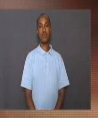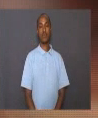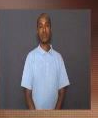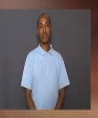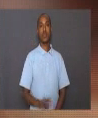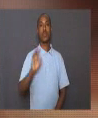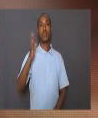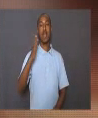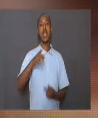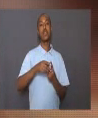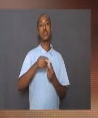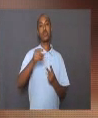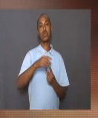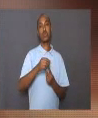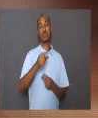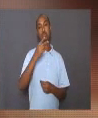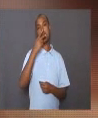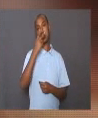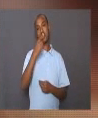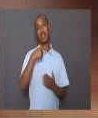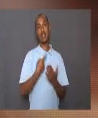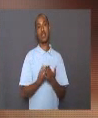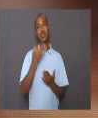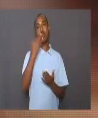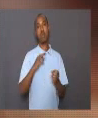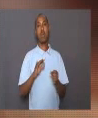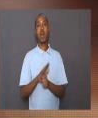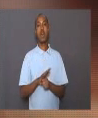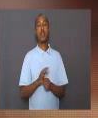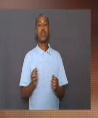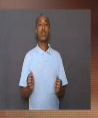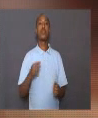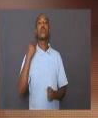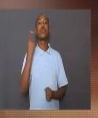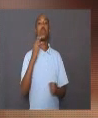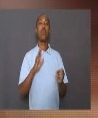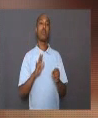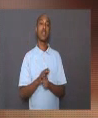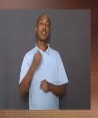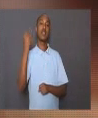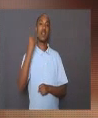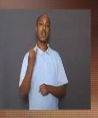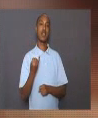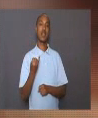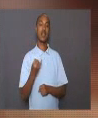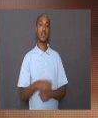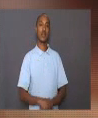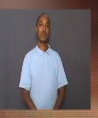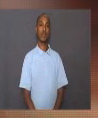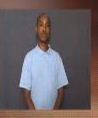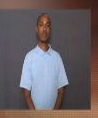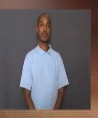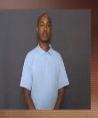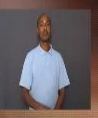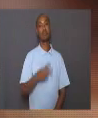You may have chosen to present this formula using the complete structural layout, which appears as you see